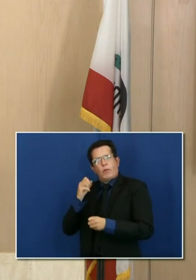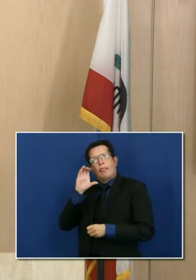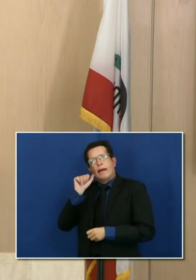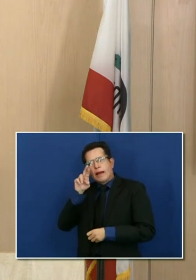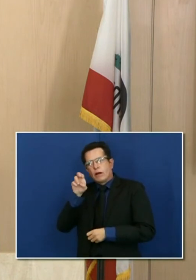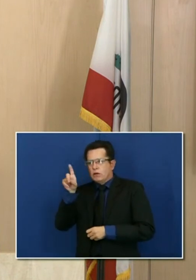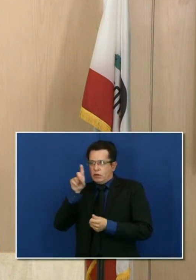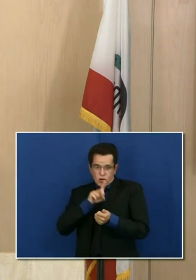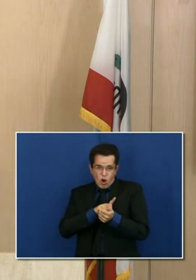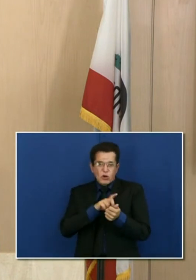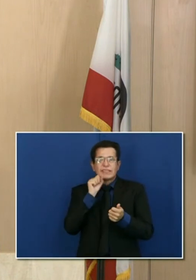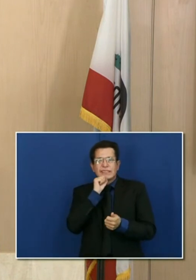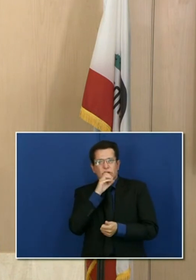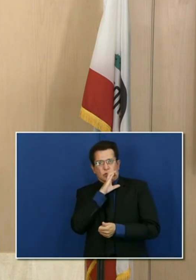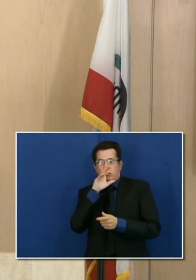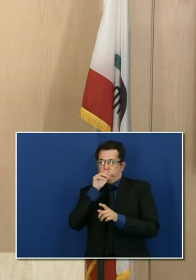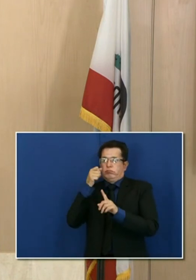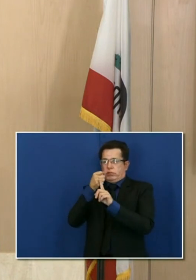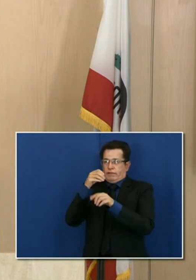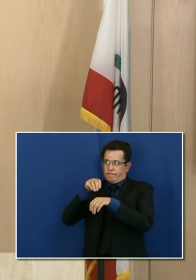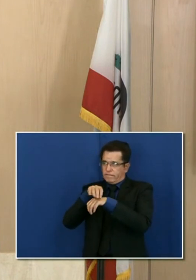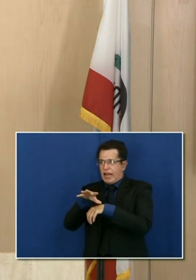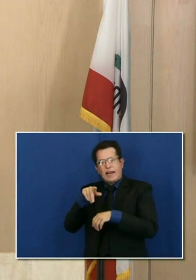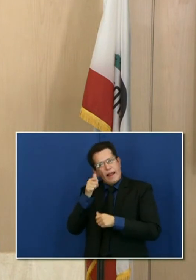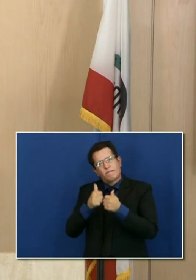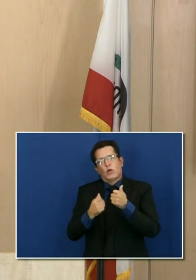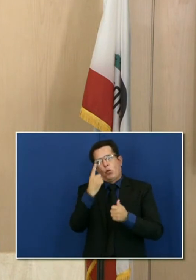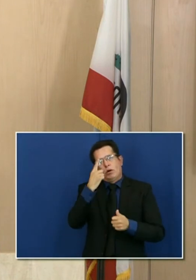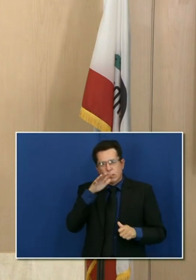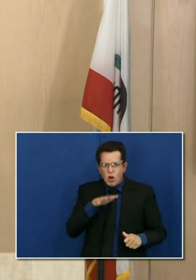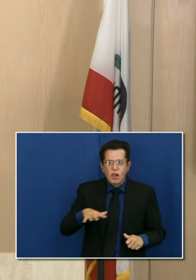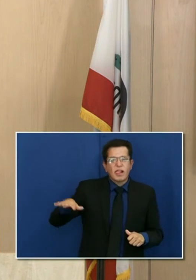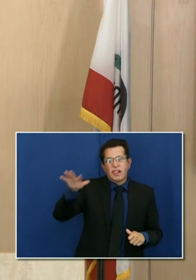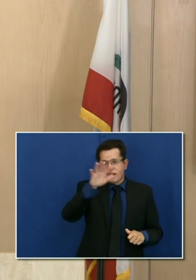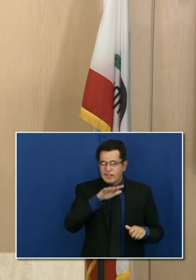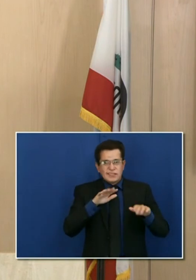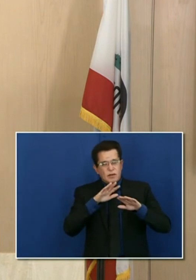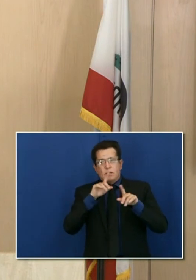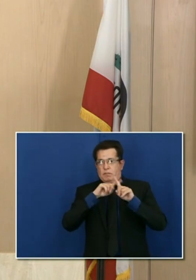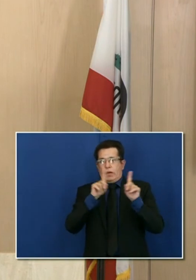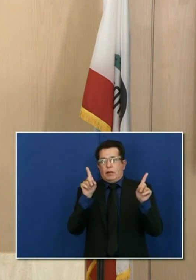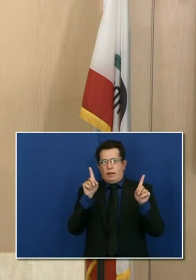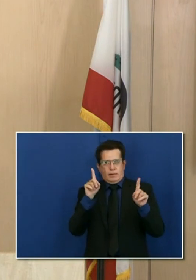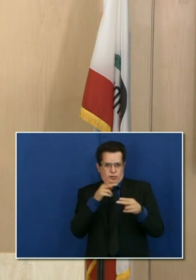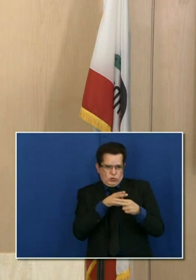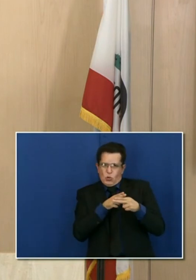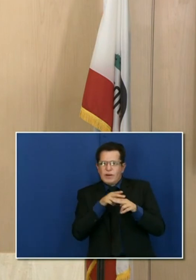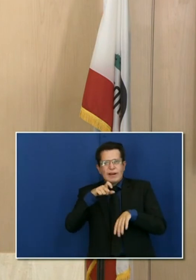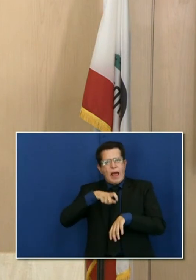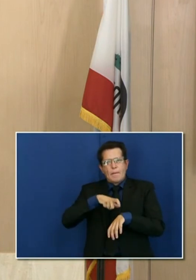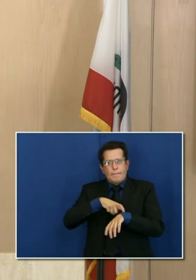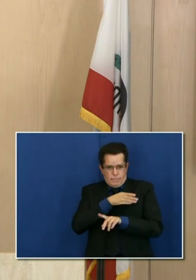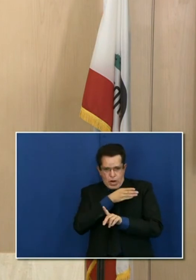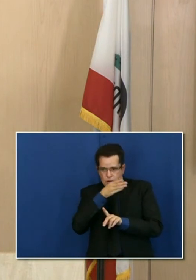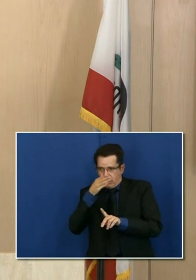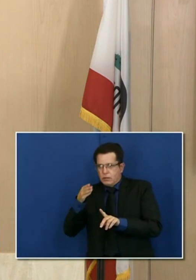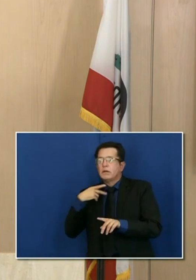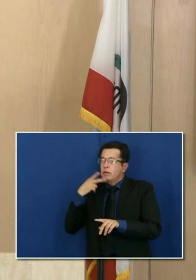on parents, on seniors. It's having impacts on everyone. But the amount of time we think we're going to go through this, we can see a